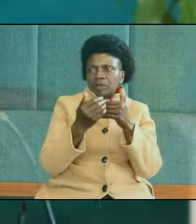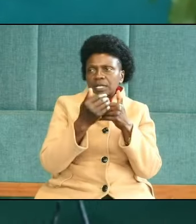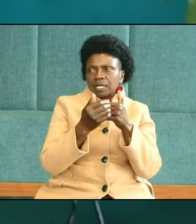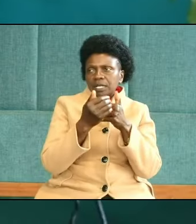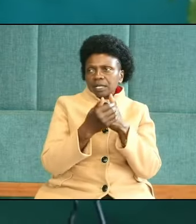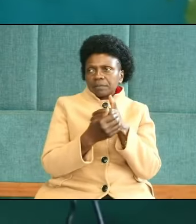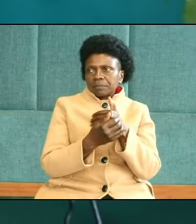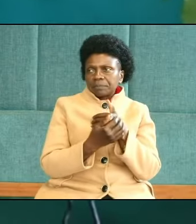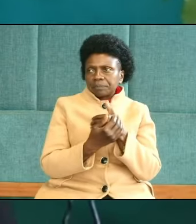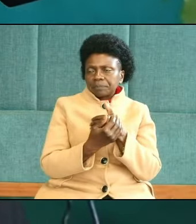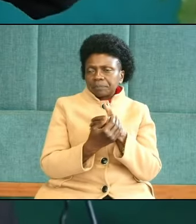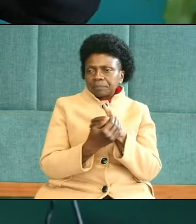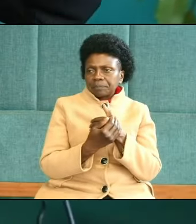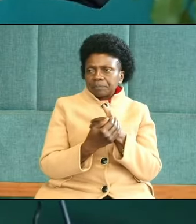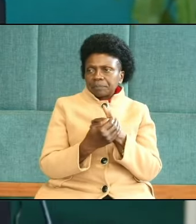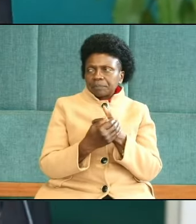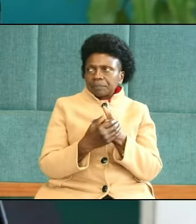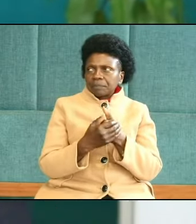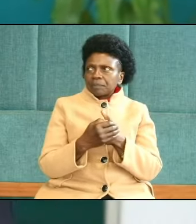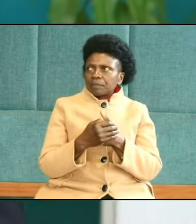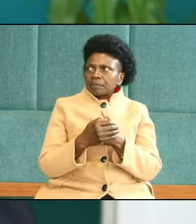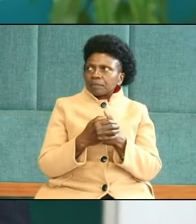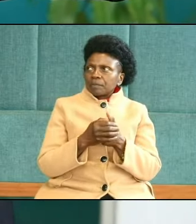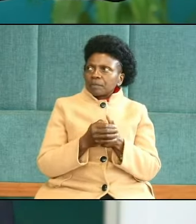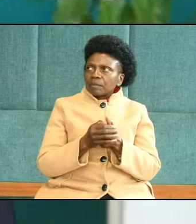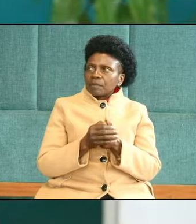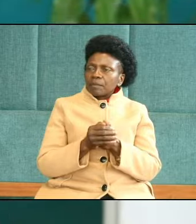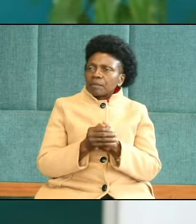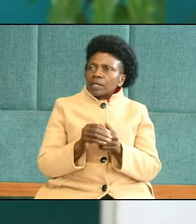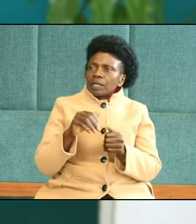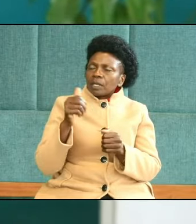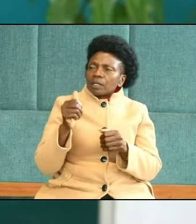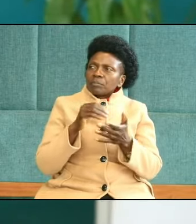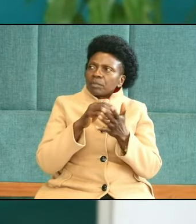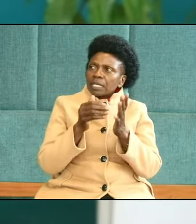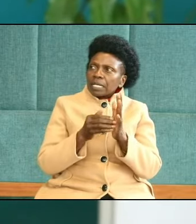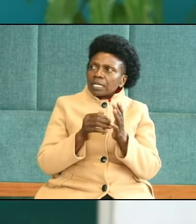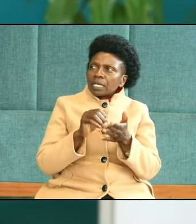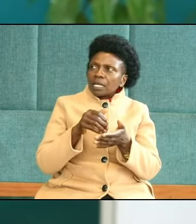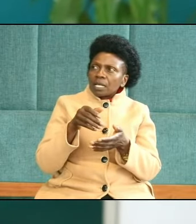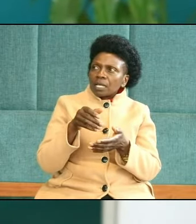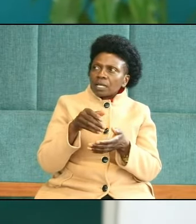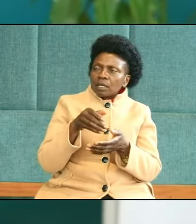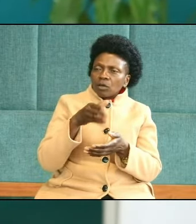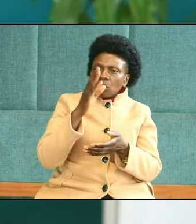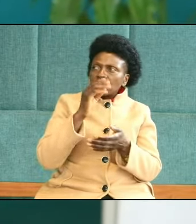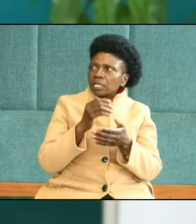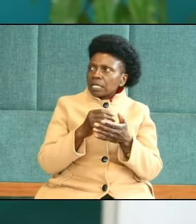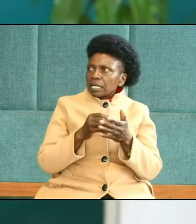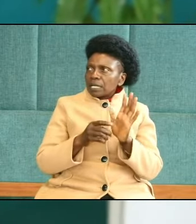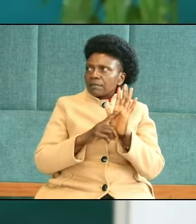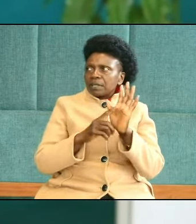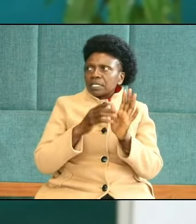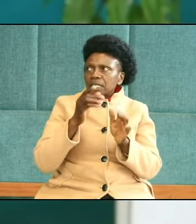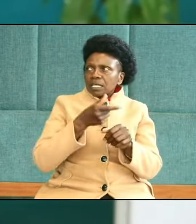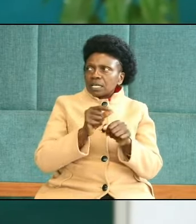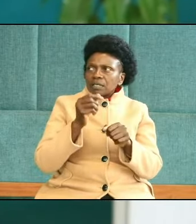where they came from was Bethlehem, the house of bread. In other words, God reveals his grace for